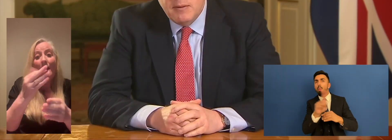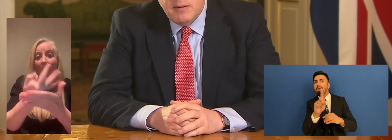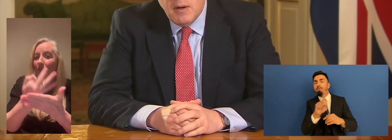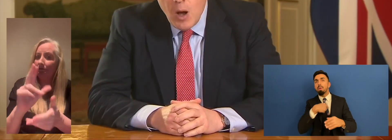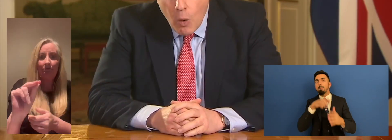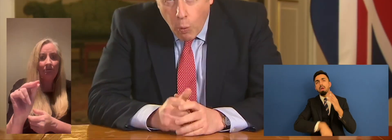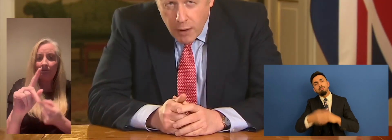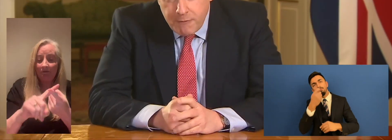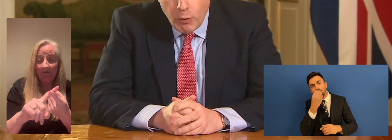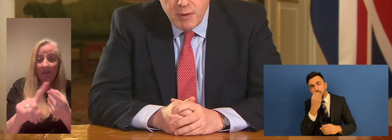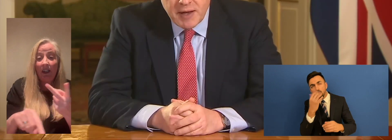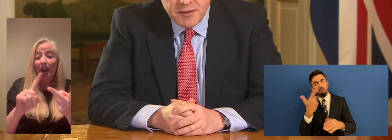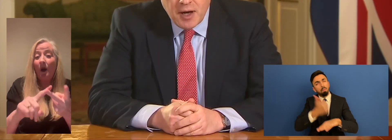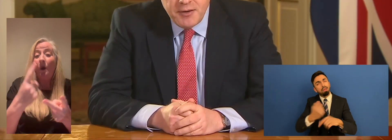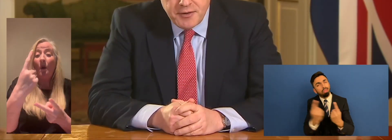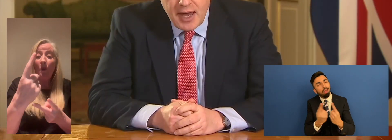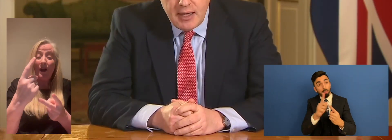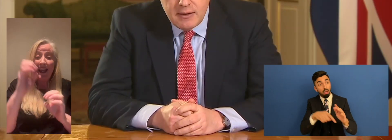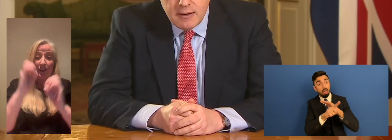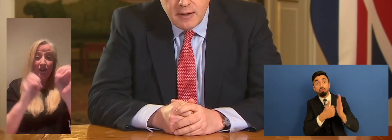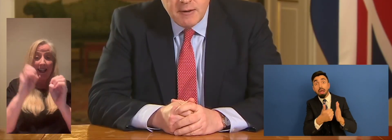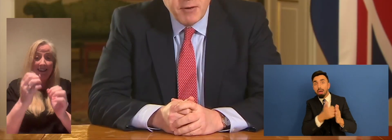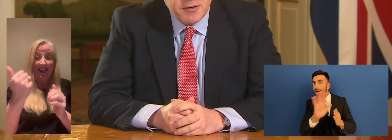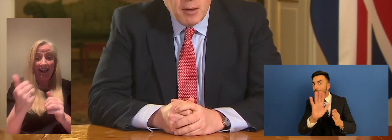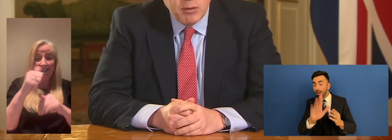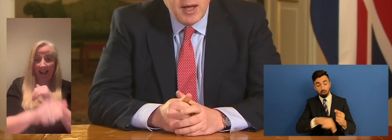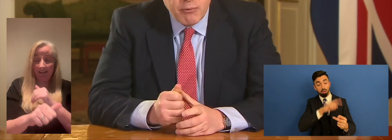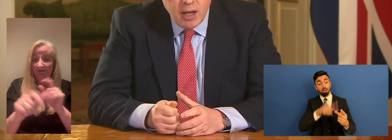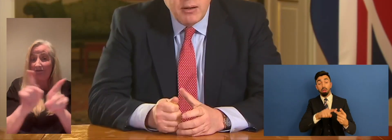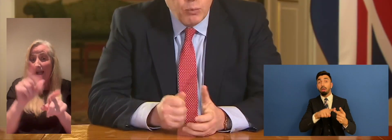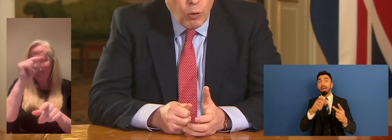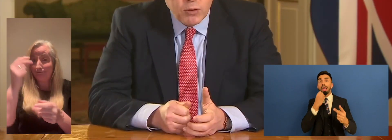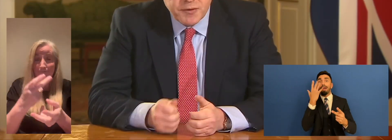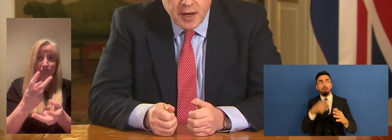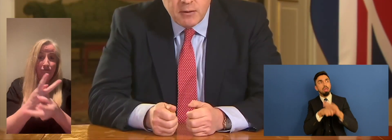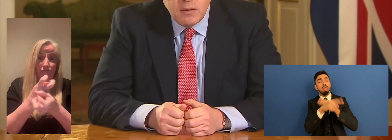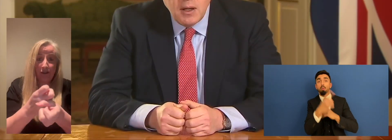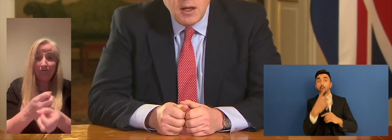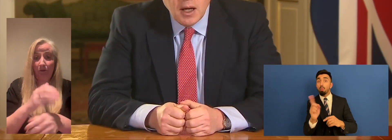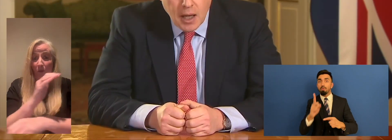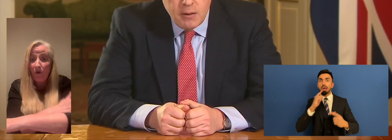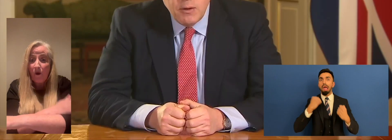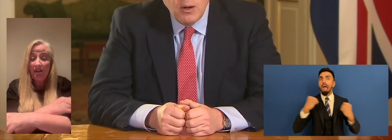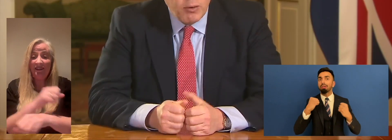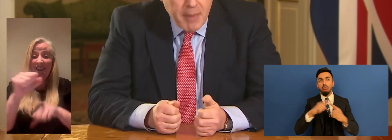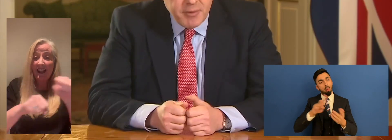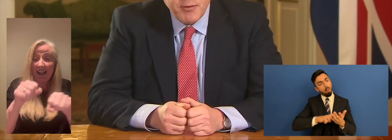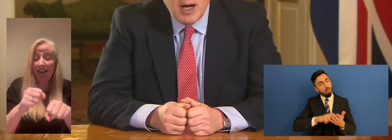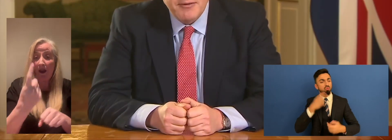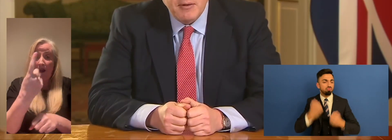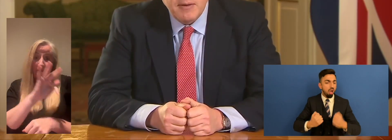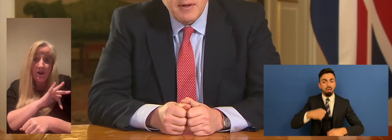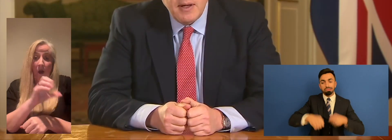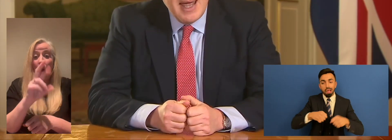possible. One form of exercise a day, for example, a run, walk or cycle, alone or with members